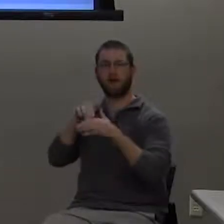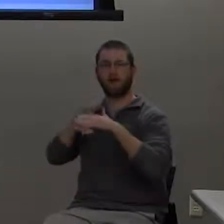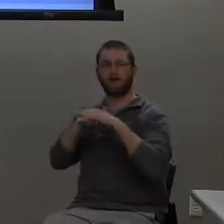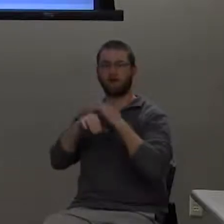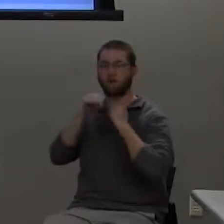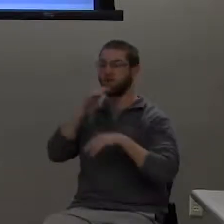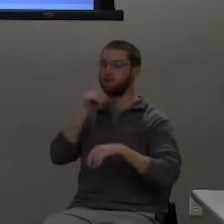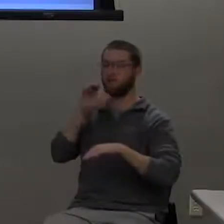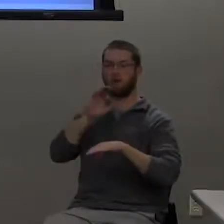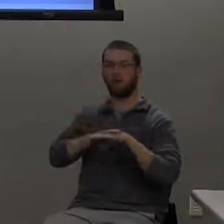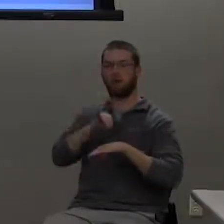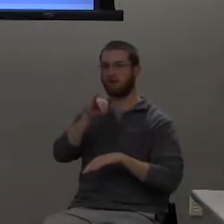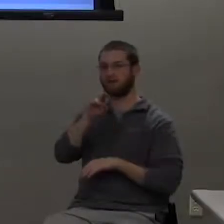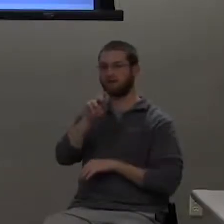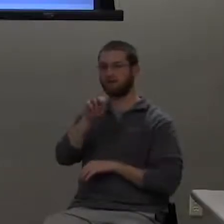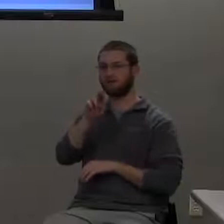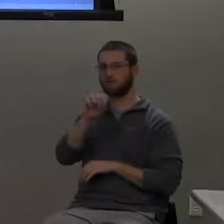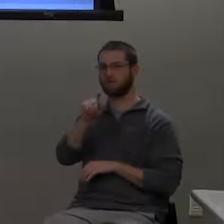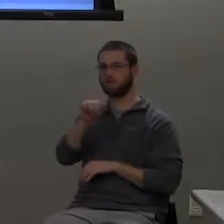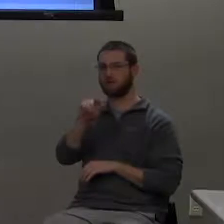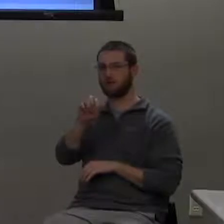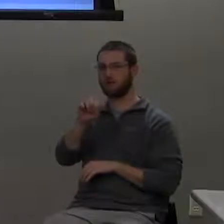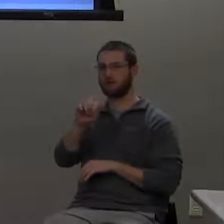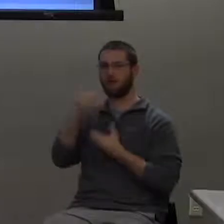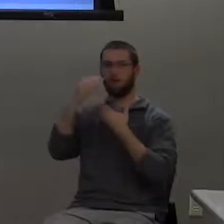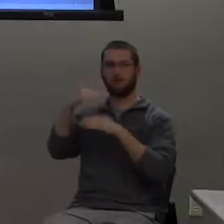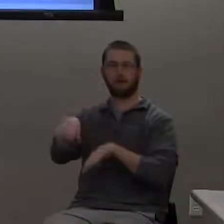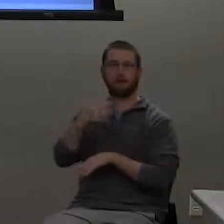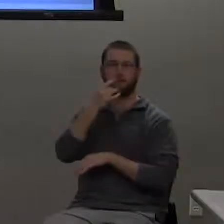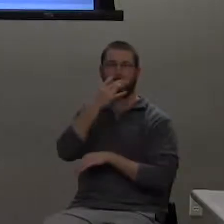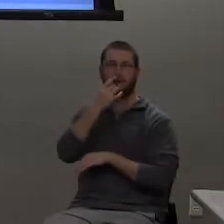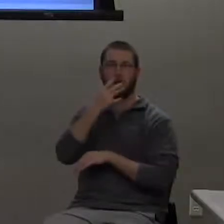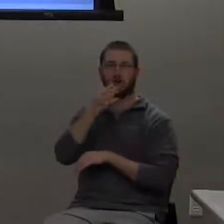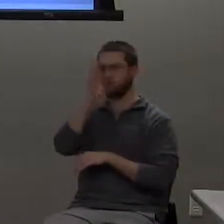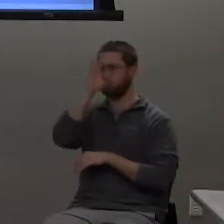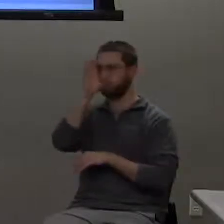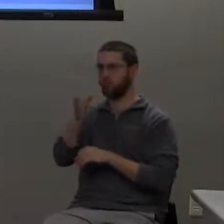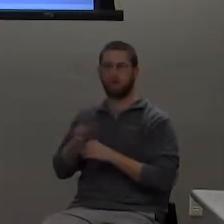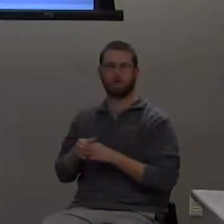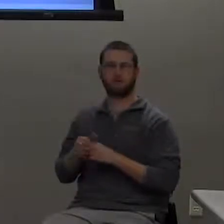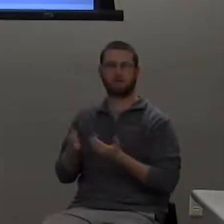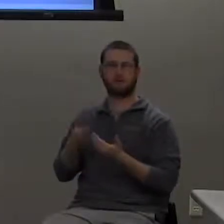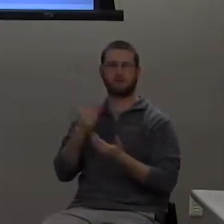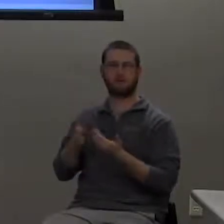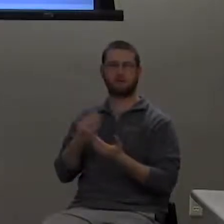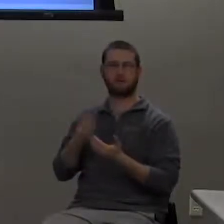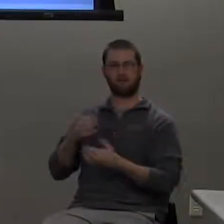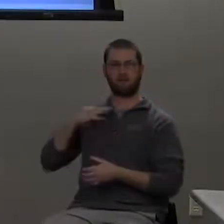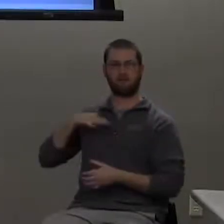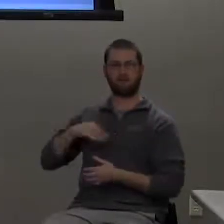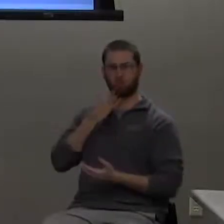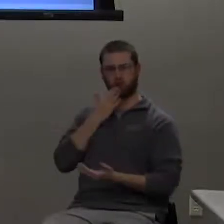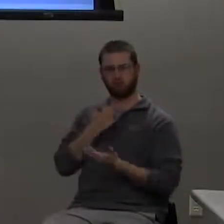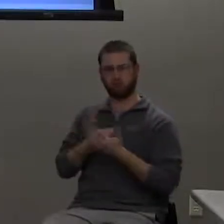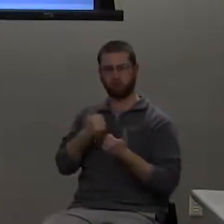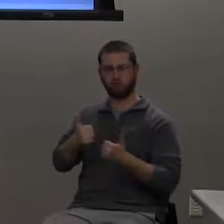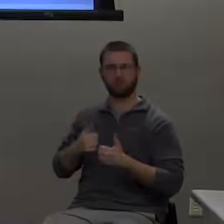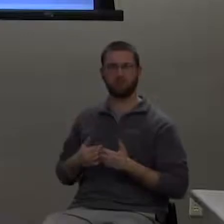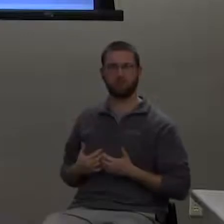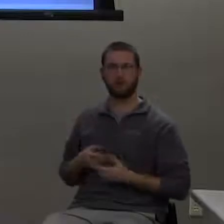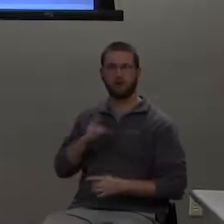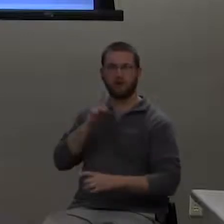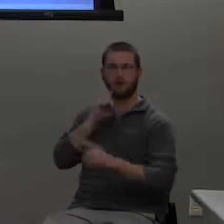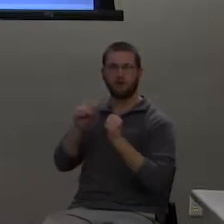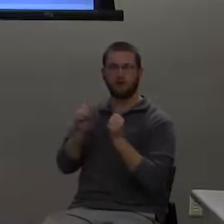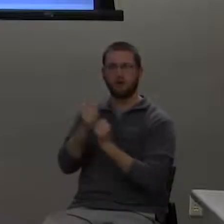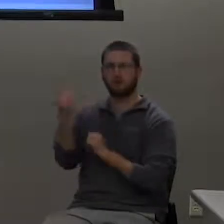on an interstate, but it's very easy, limited lights, direct connection that makes it work. So that's a benefit here. In